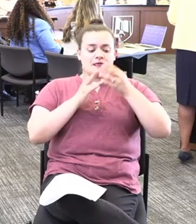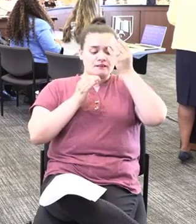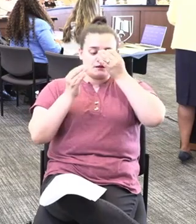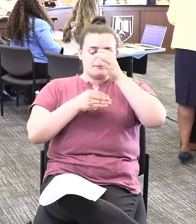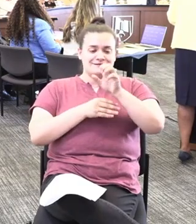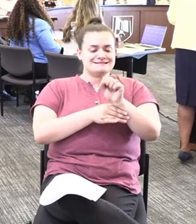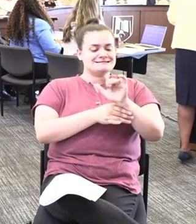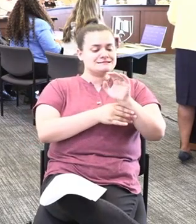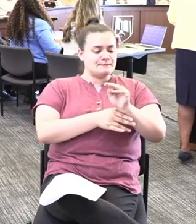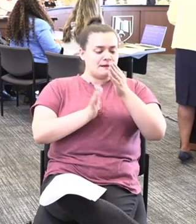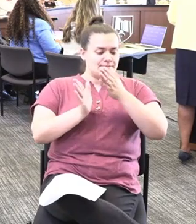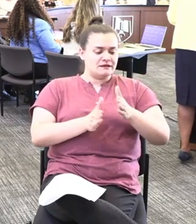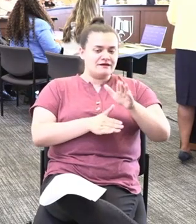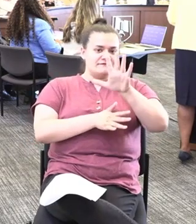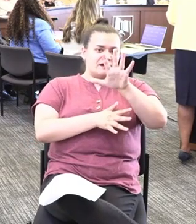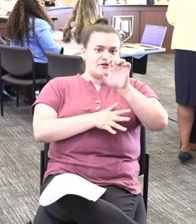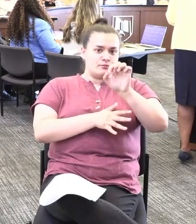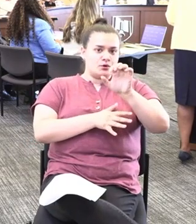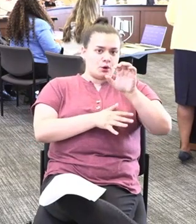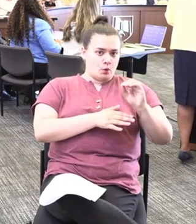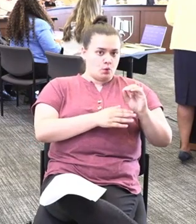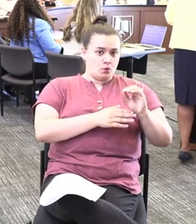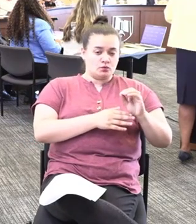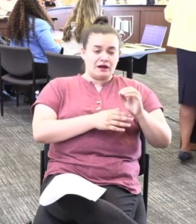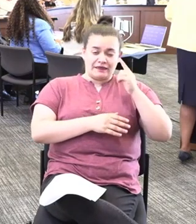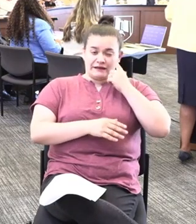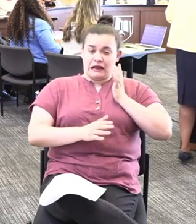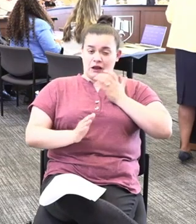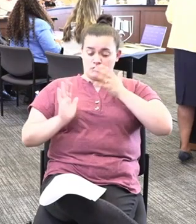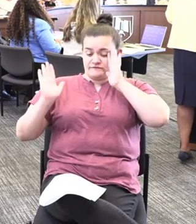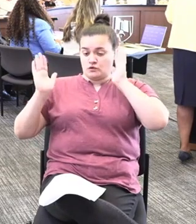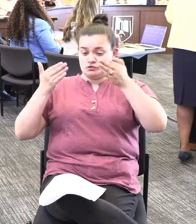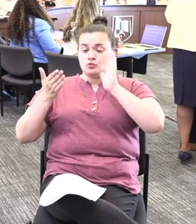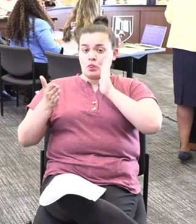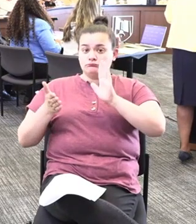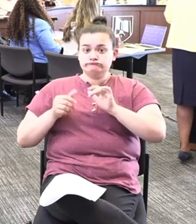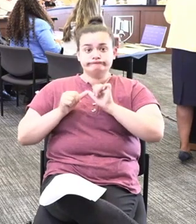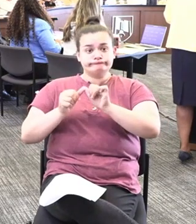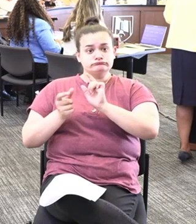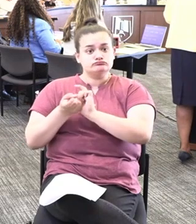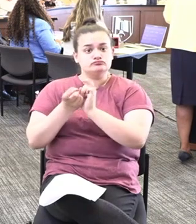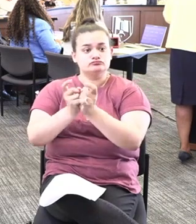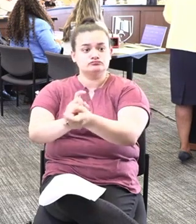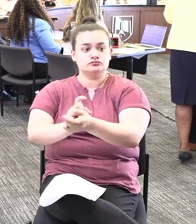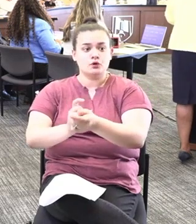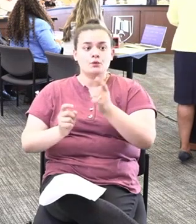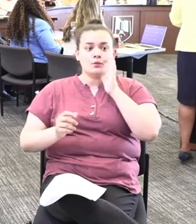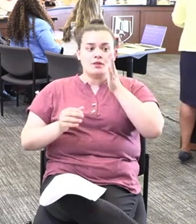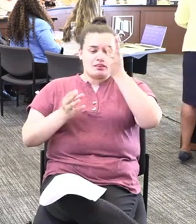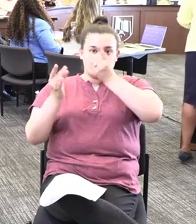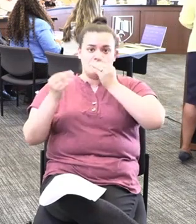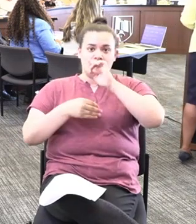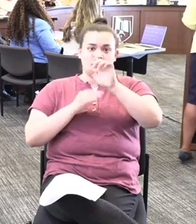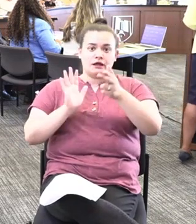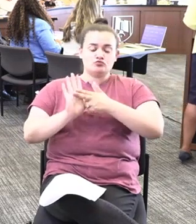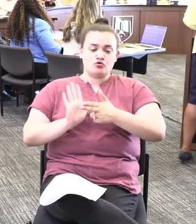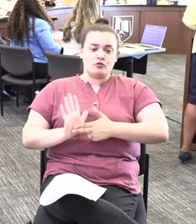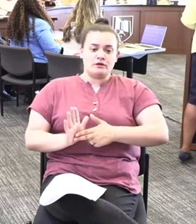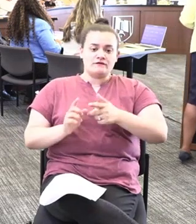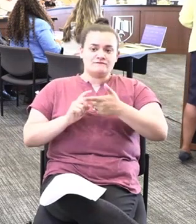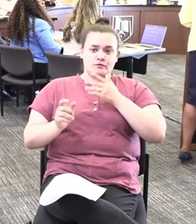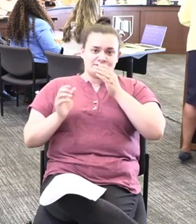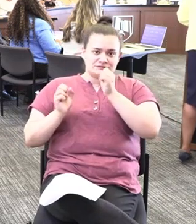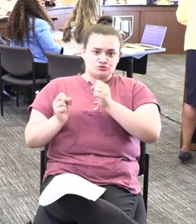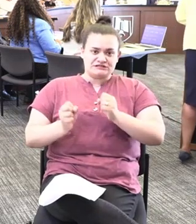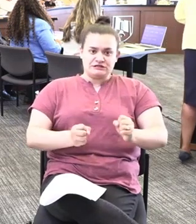Plan 5.0, I believe our focus will continue to evolve. We will continue to think about enrollment from a very